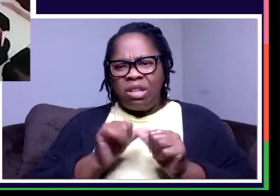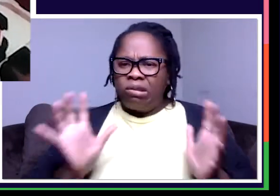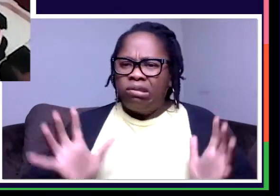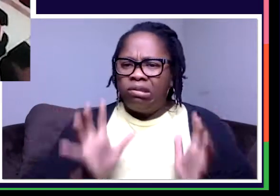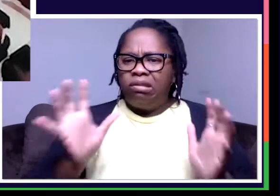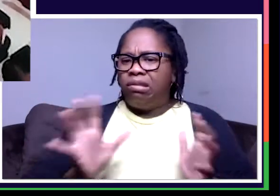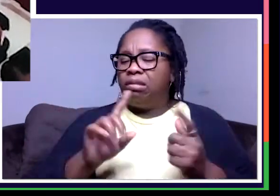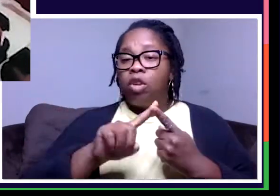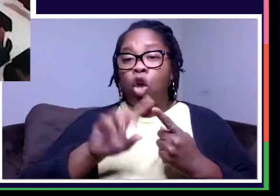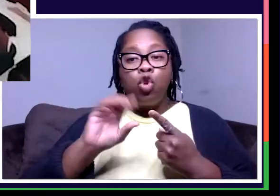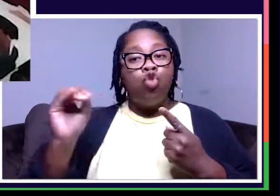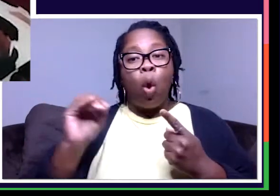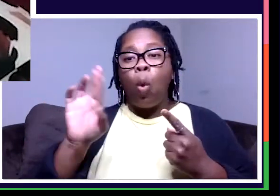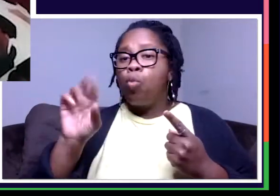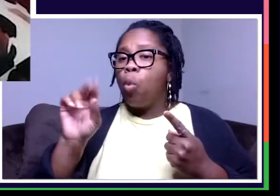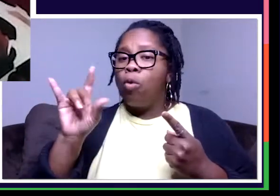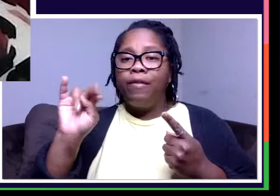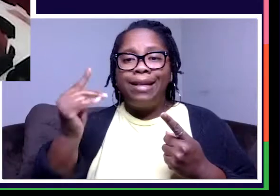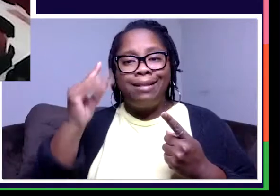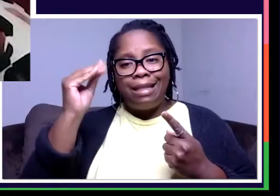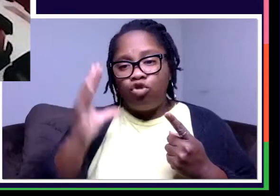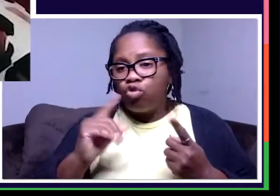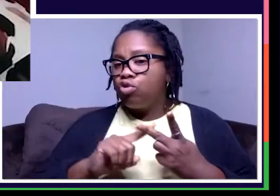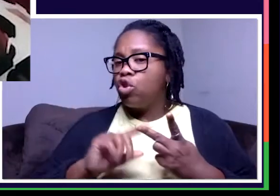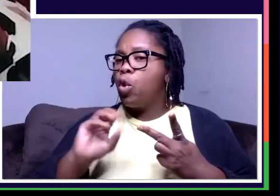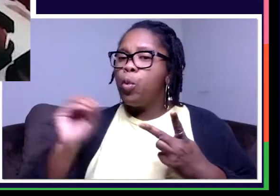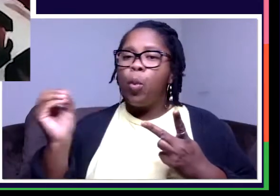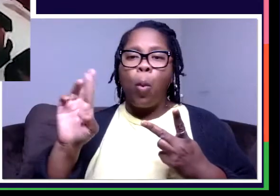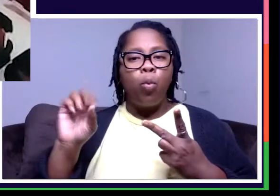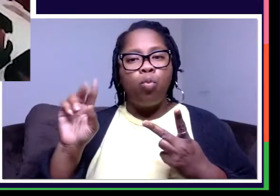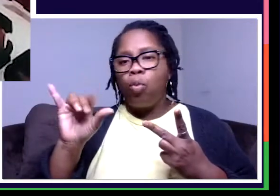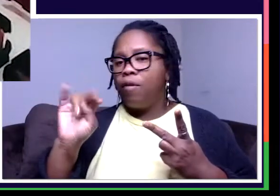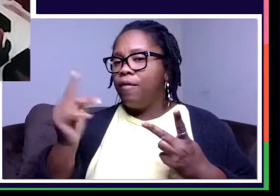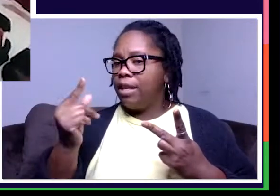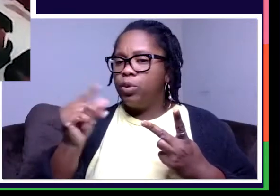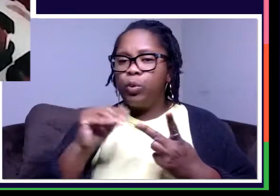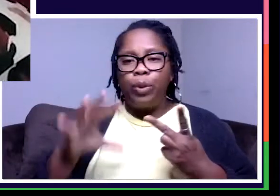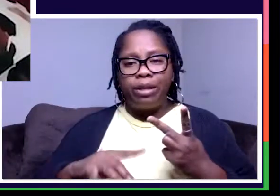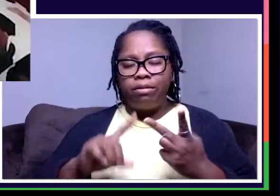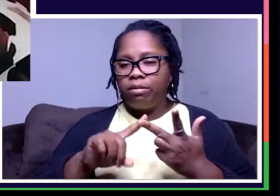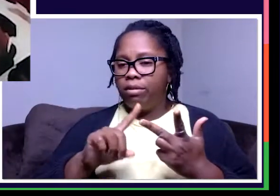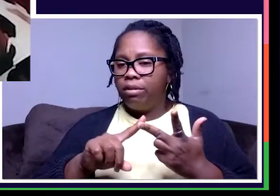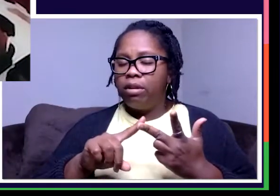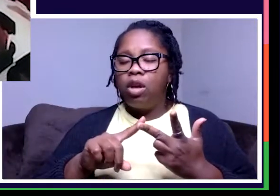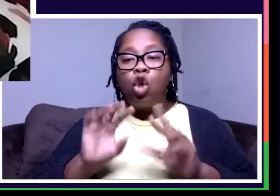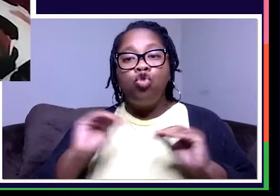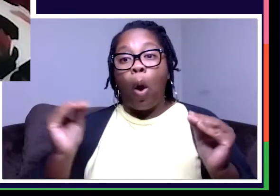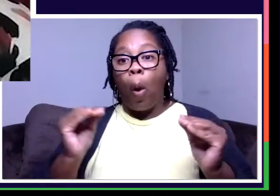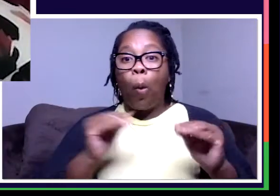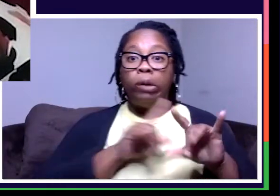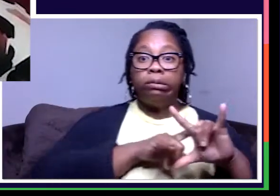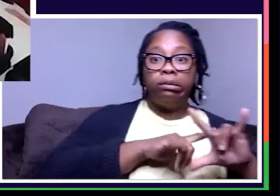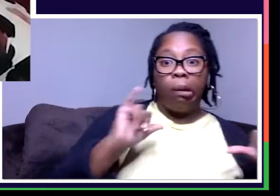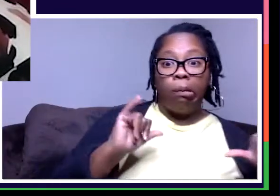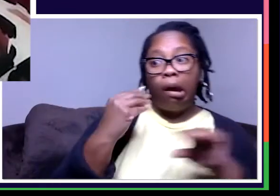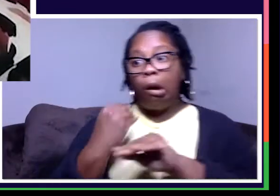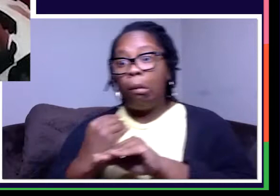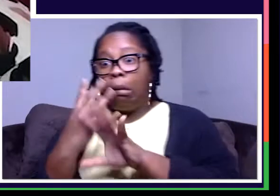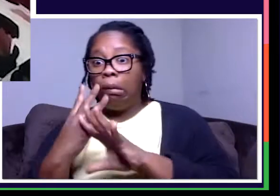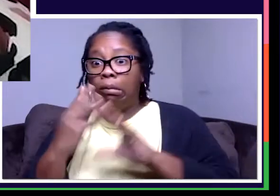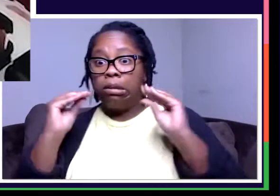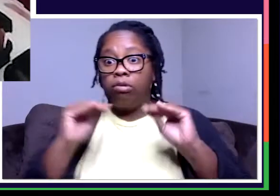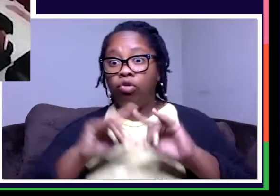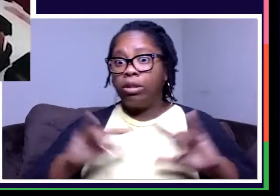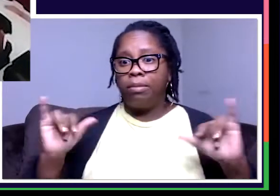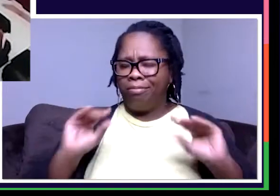We'll continue pushing for no roving teachers, no roving students, no in-person and remote teaching at